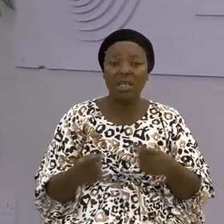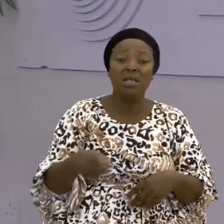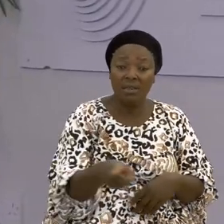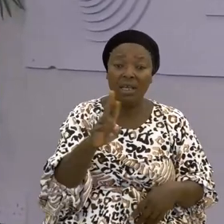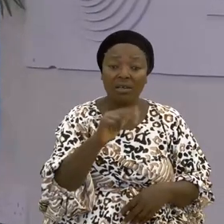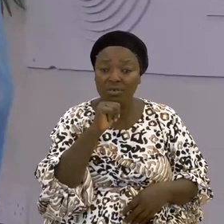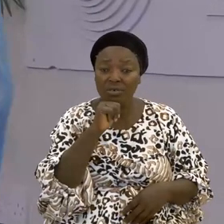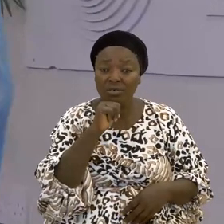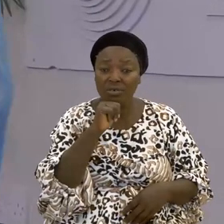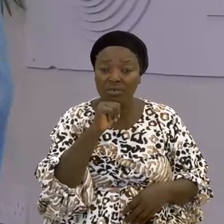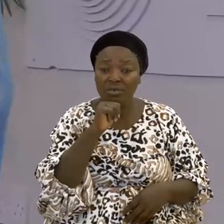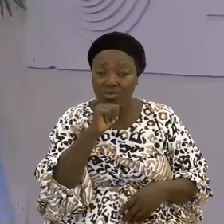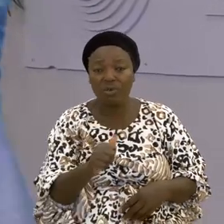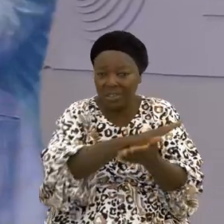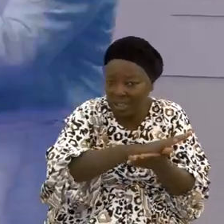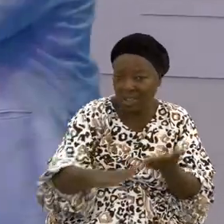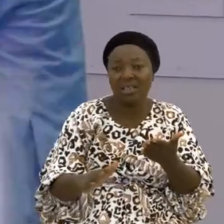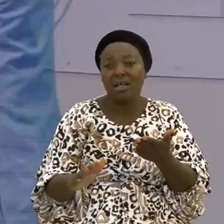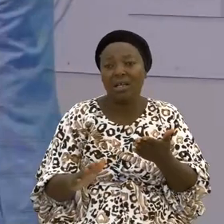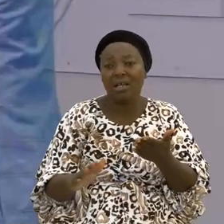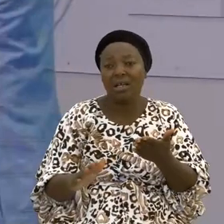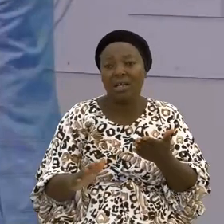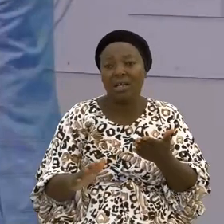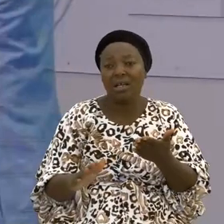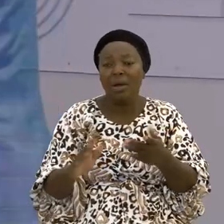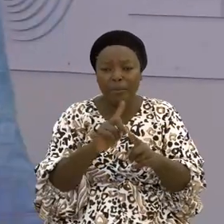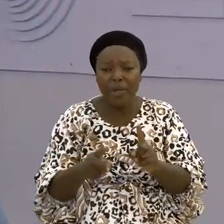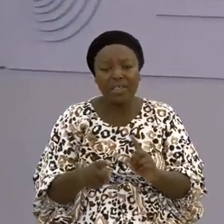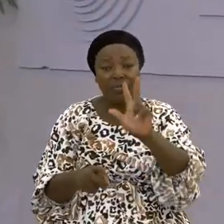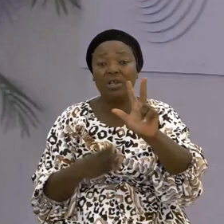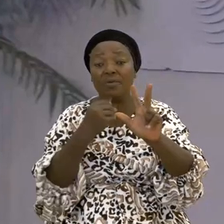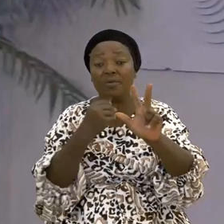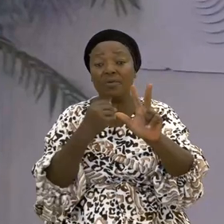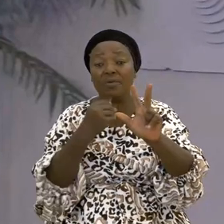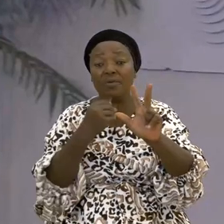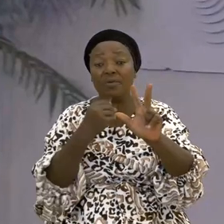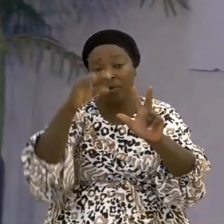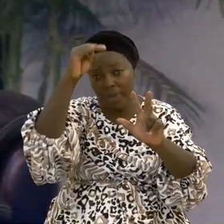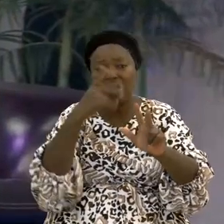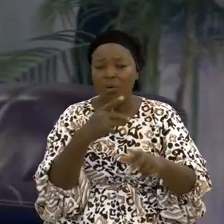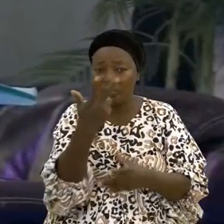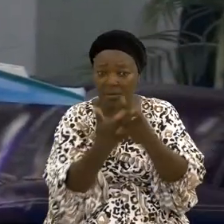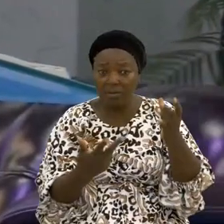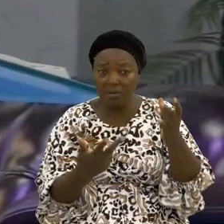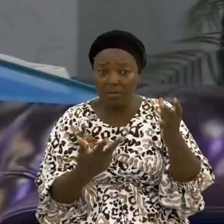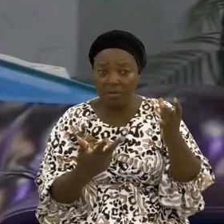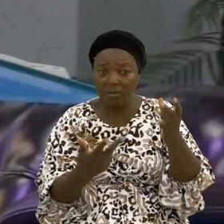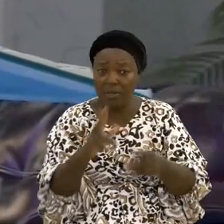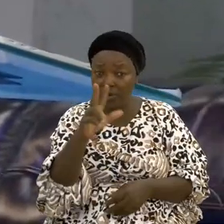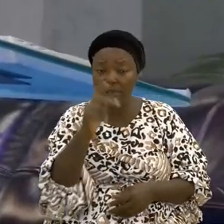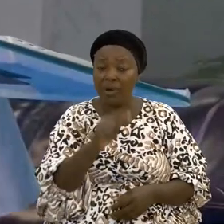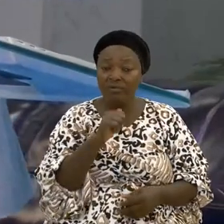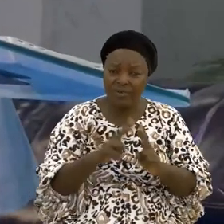not incorruptible, but Shadrach, Meshach, and Abednego, they were incorruptible creatures.